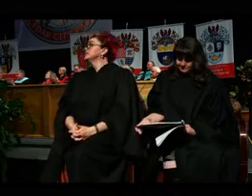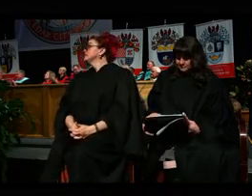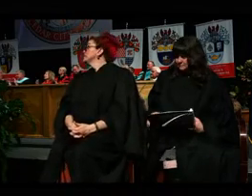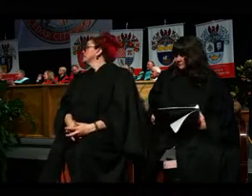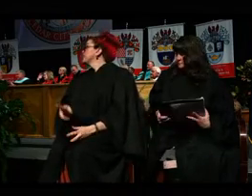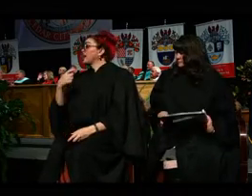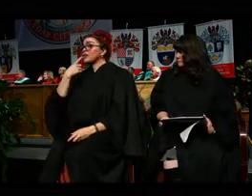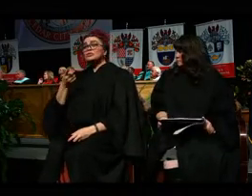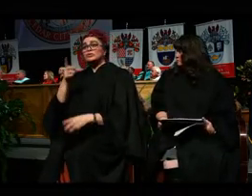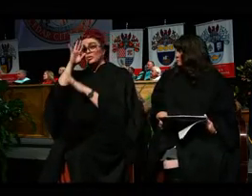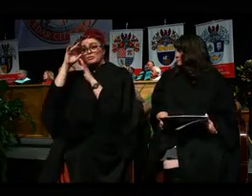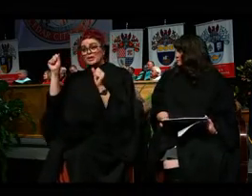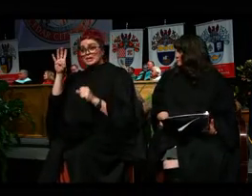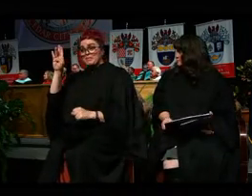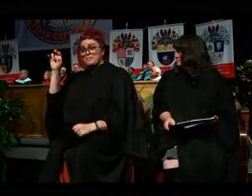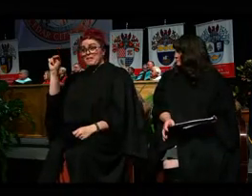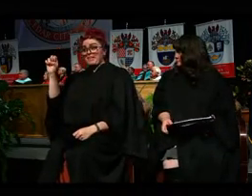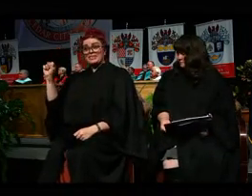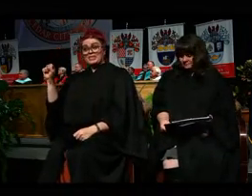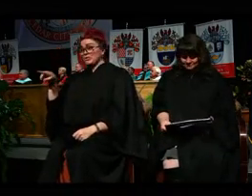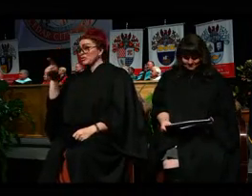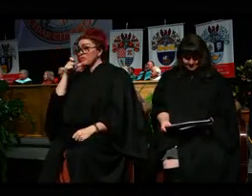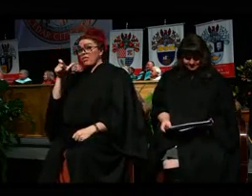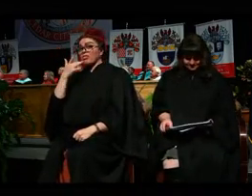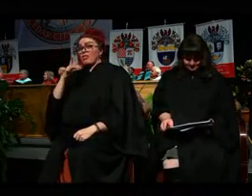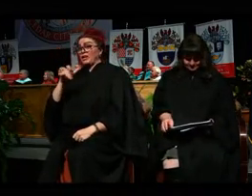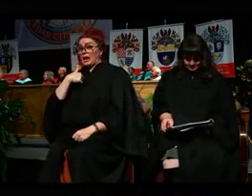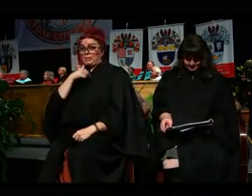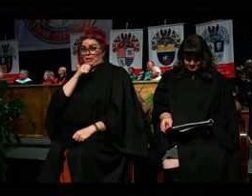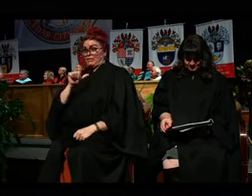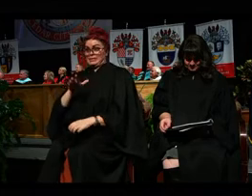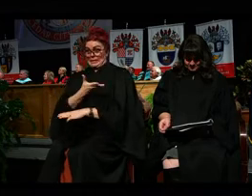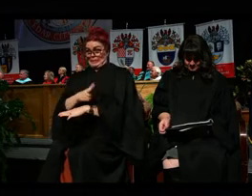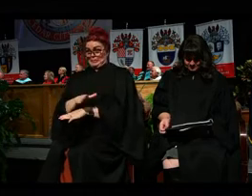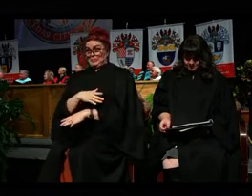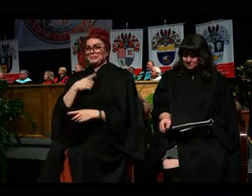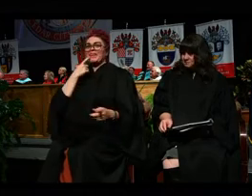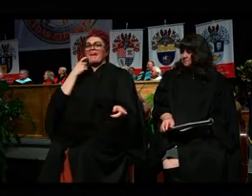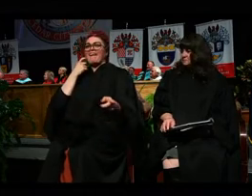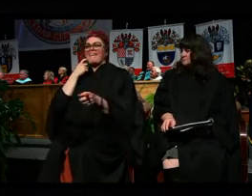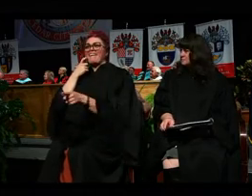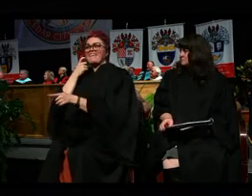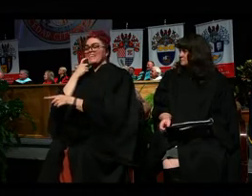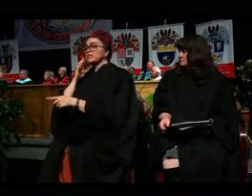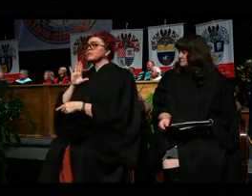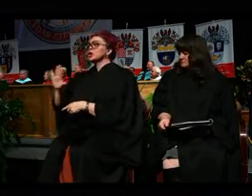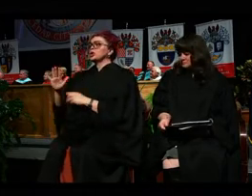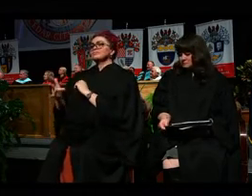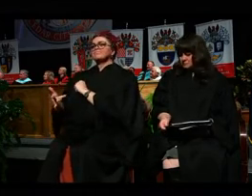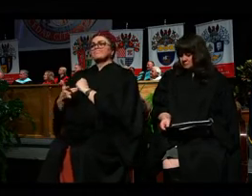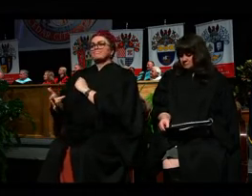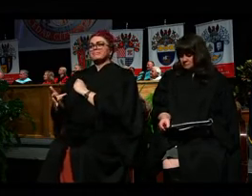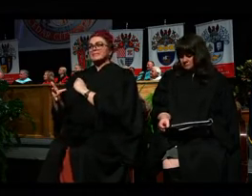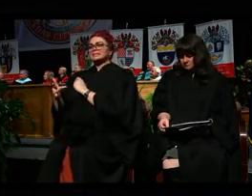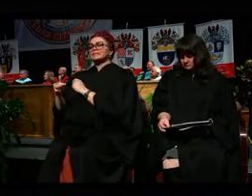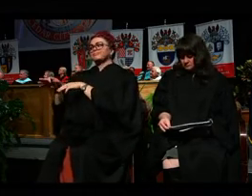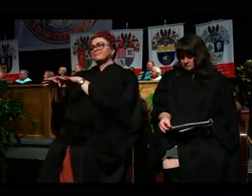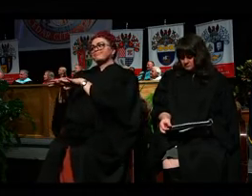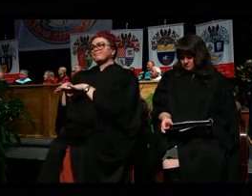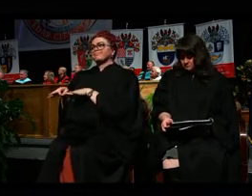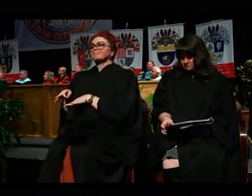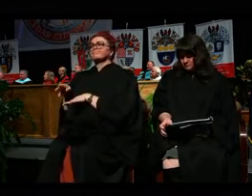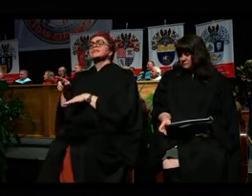I told President Benson that you're lucky I'm not going to sing. So, her typical detail,